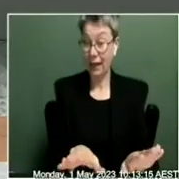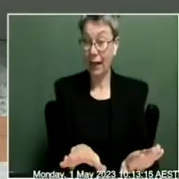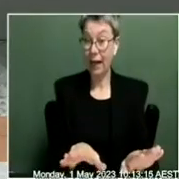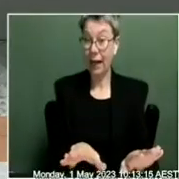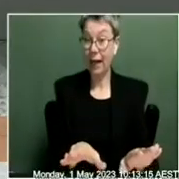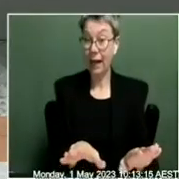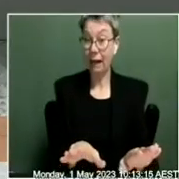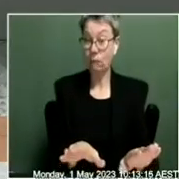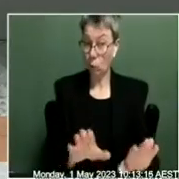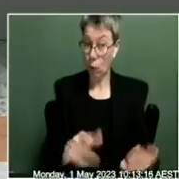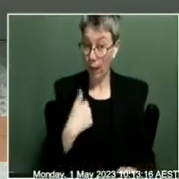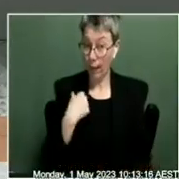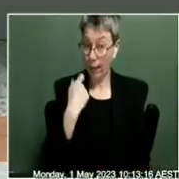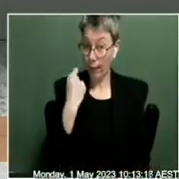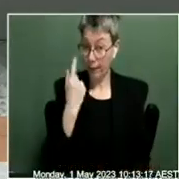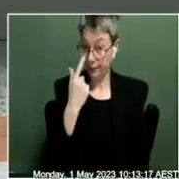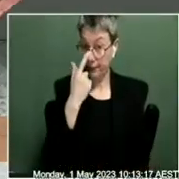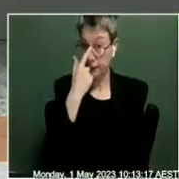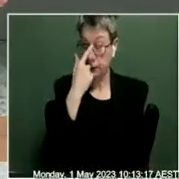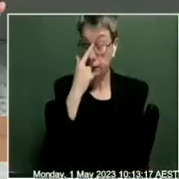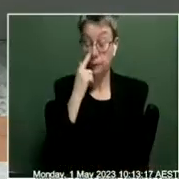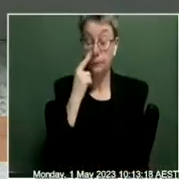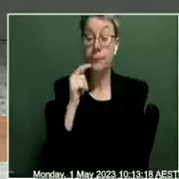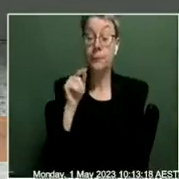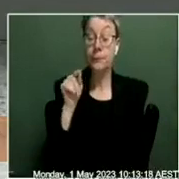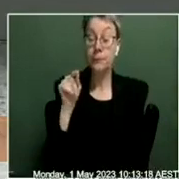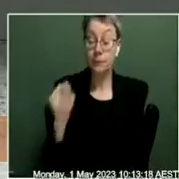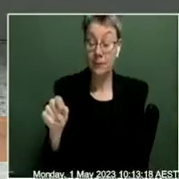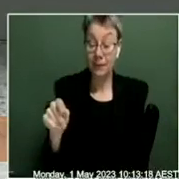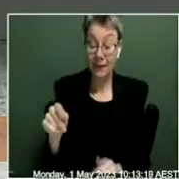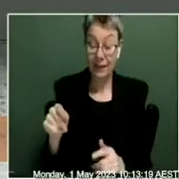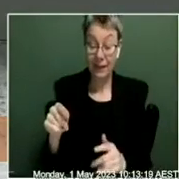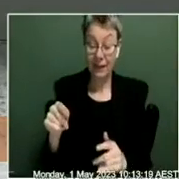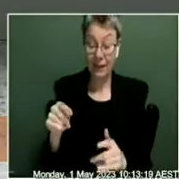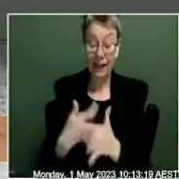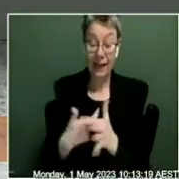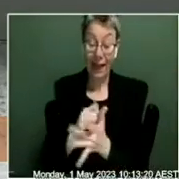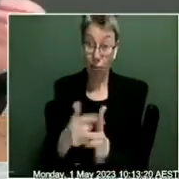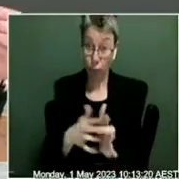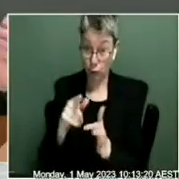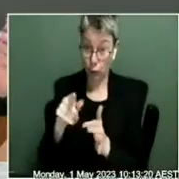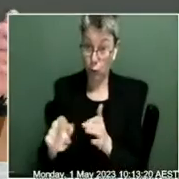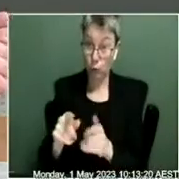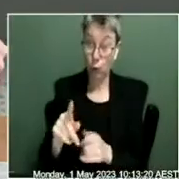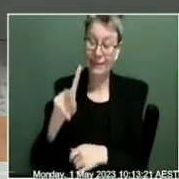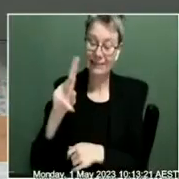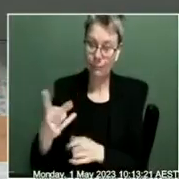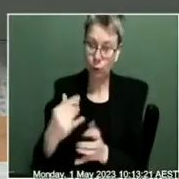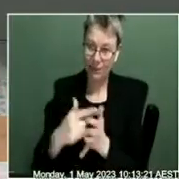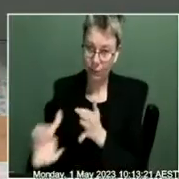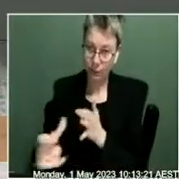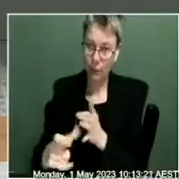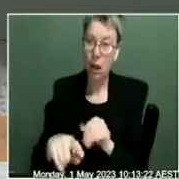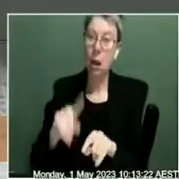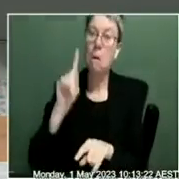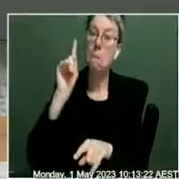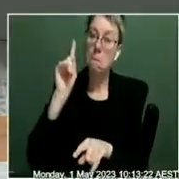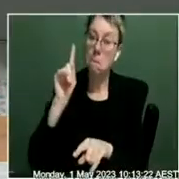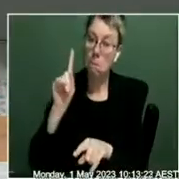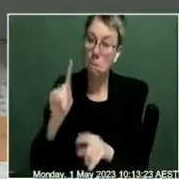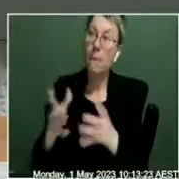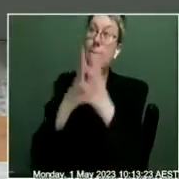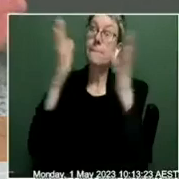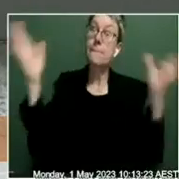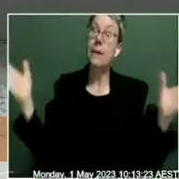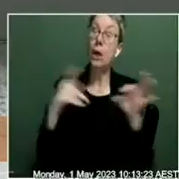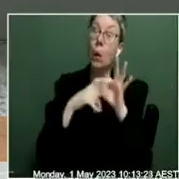you will be able to address some of the more overarching issues, and that as a subject matter expert in particular areas,